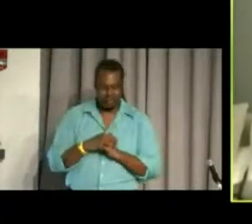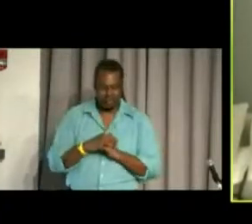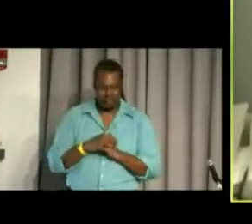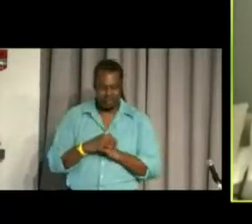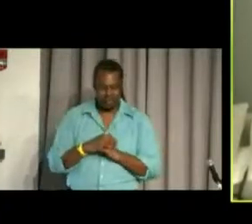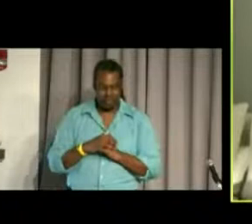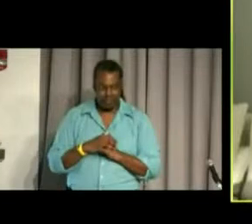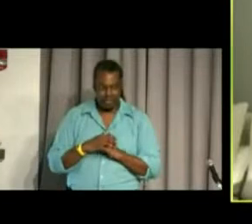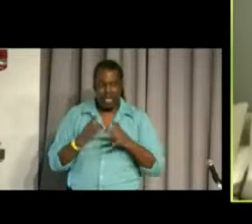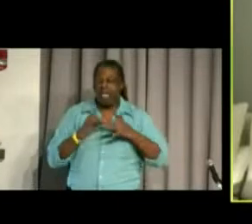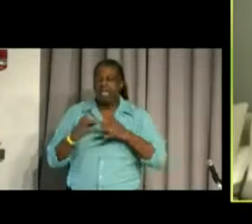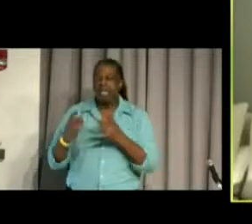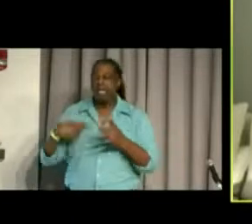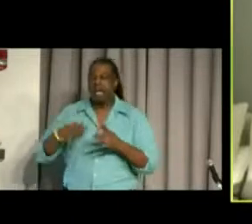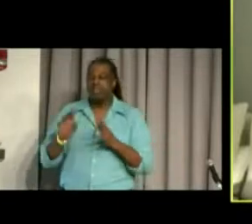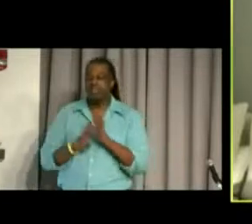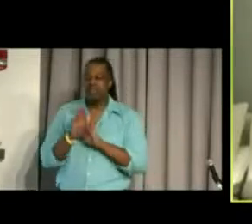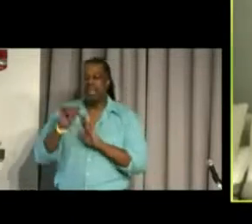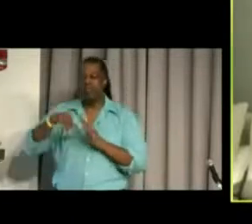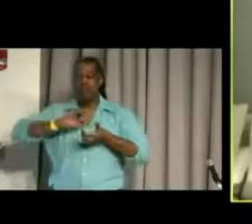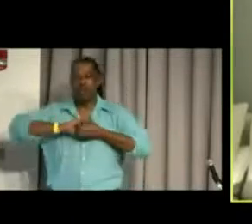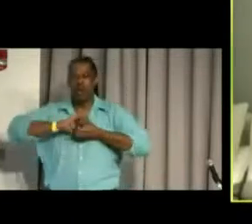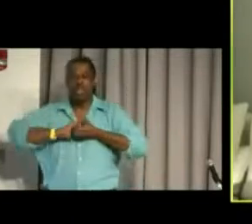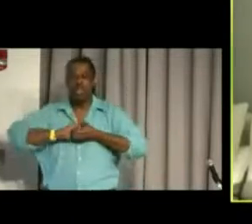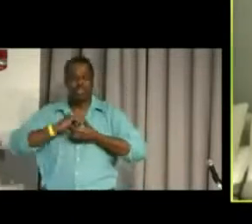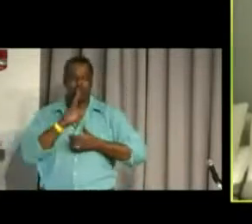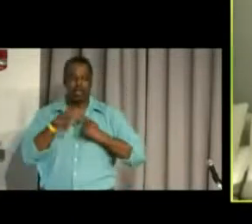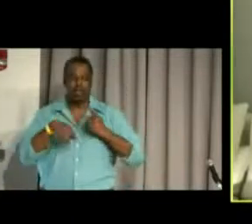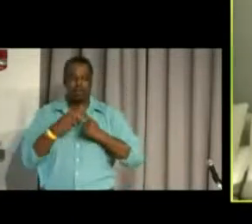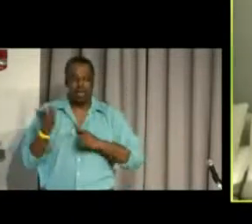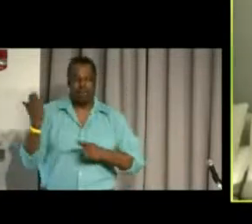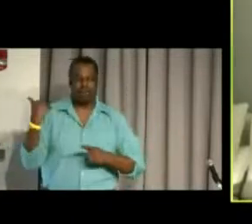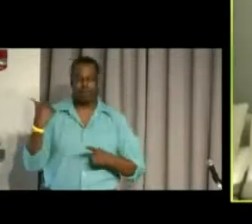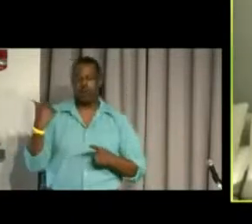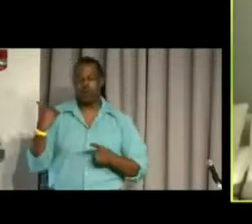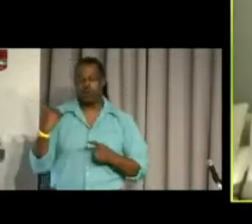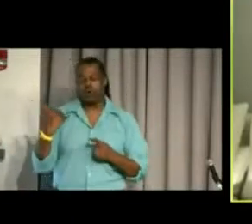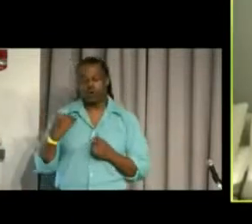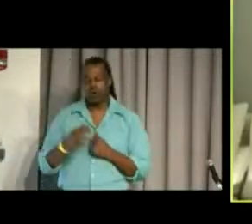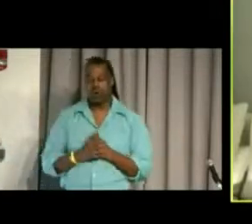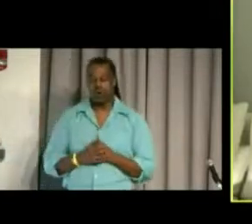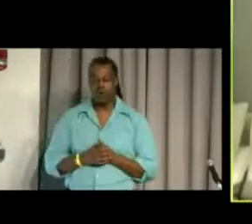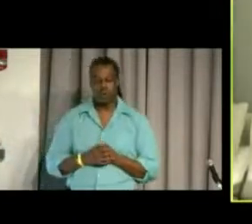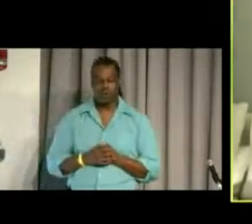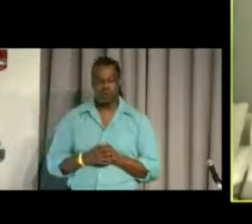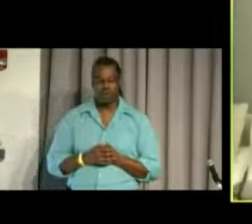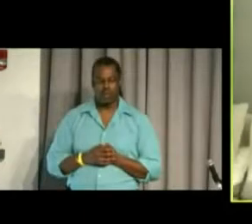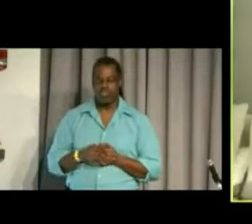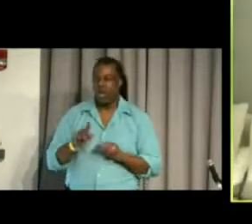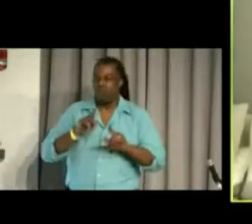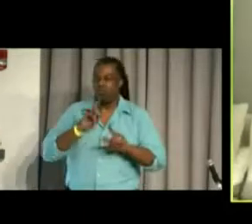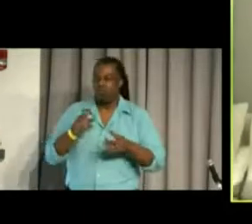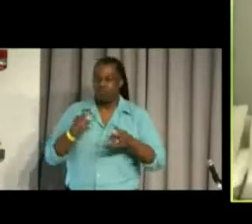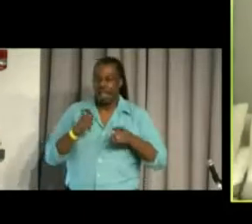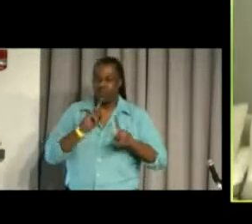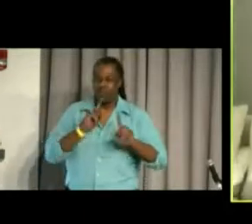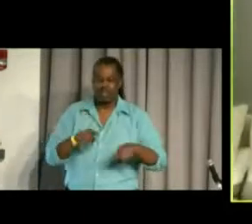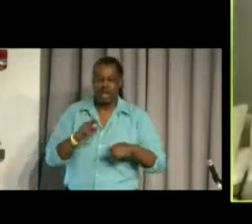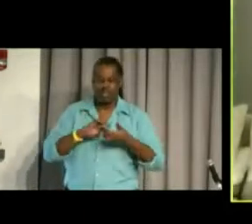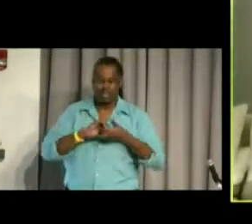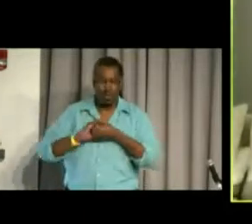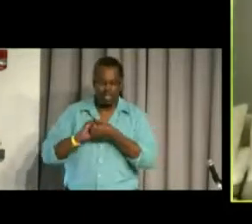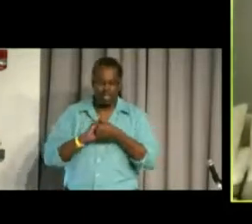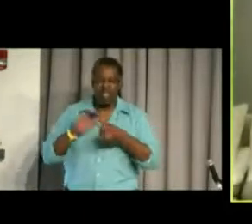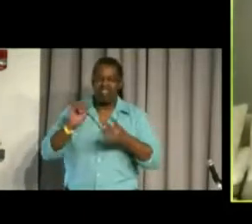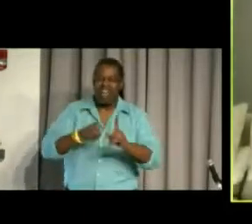to develop this coalition that I talked about earlier called the Mississippi Response Coalition, Rapid Response Coalition, which hit every